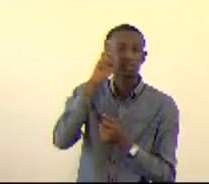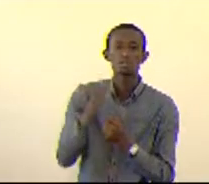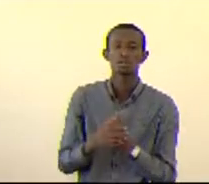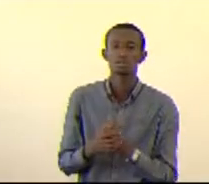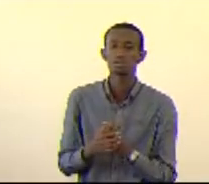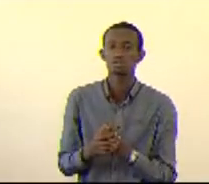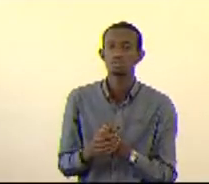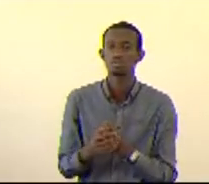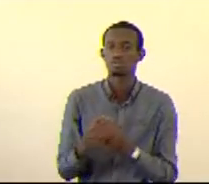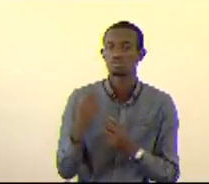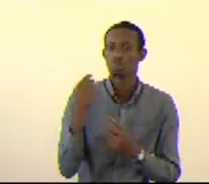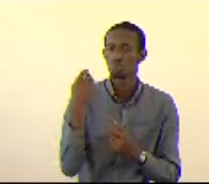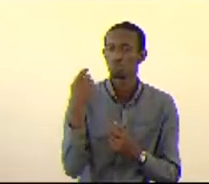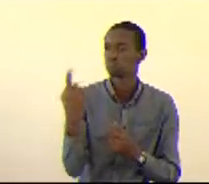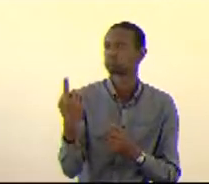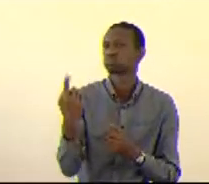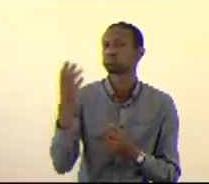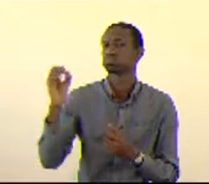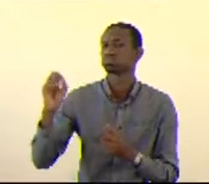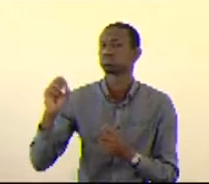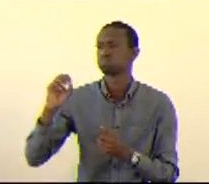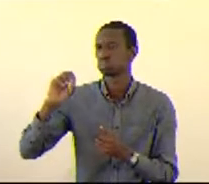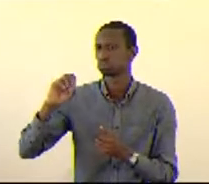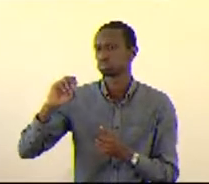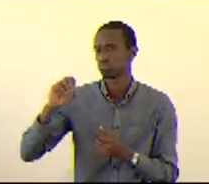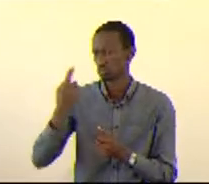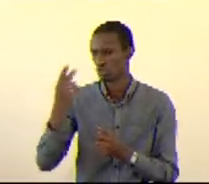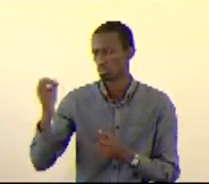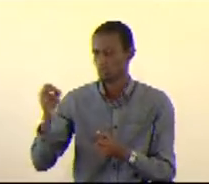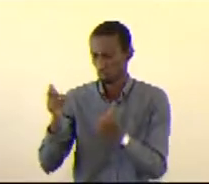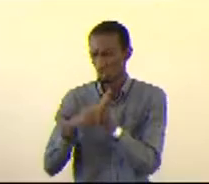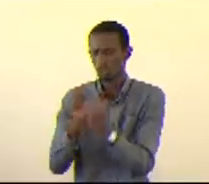steam? Does it require also 330,000 joules? No.